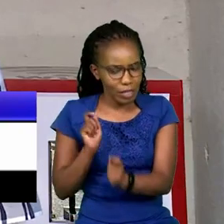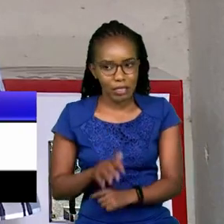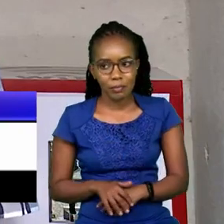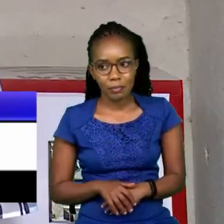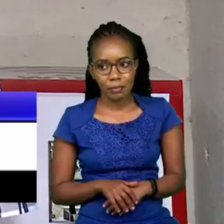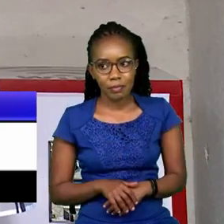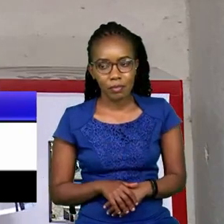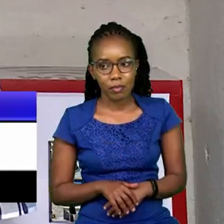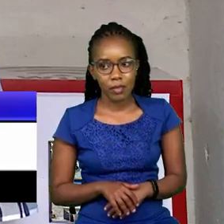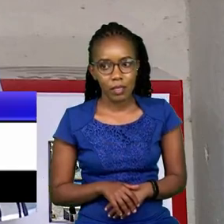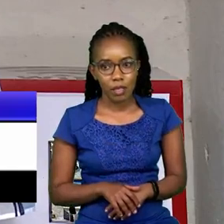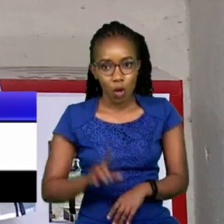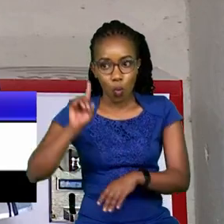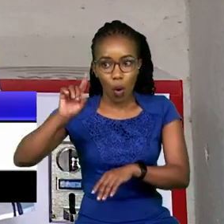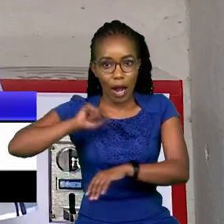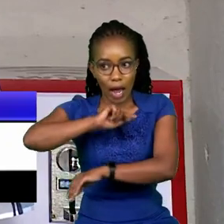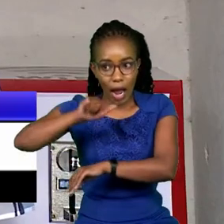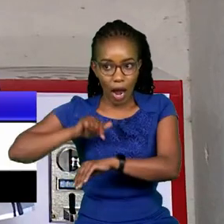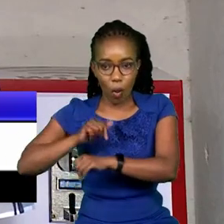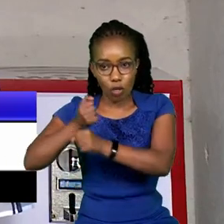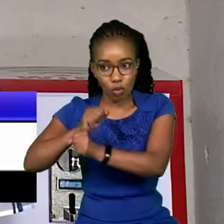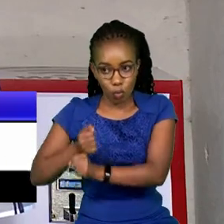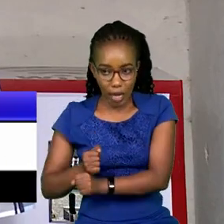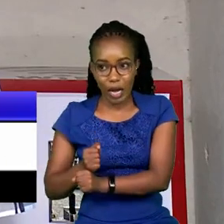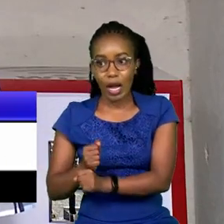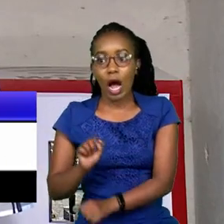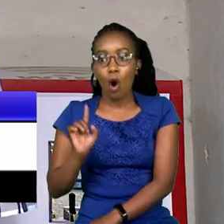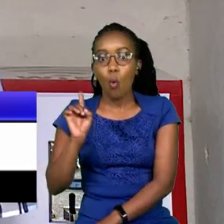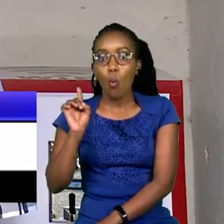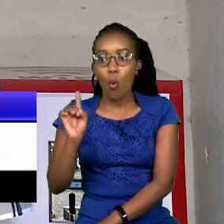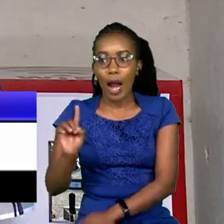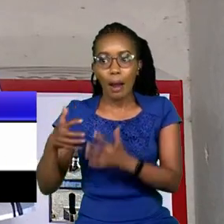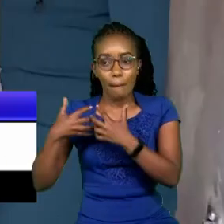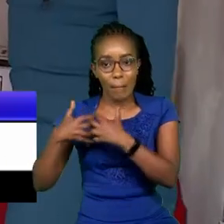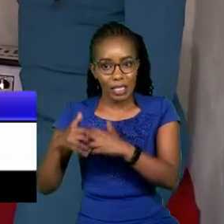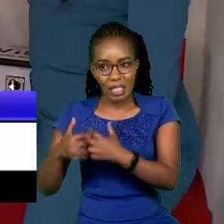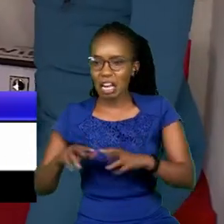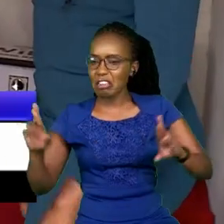it now takes me 1 hour to be able to build one machine. And it's ready for the market.